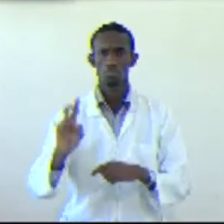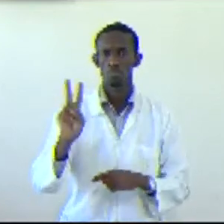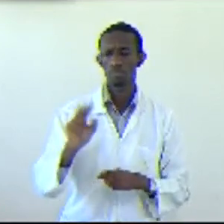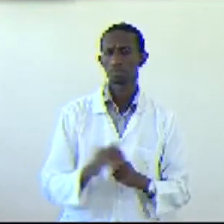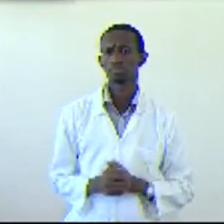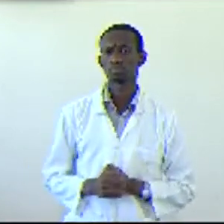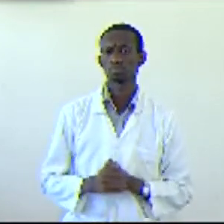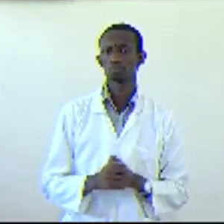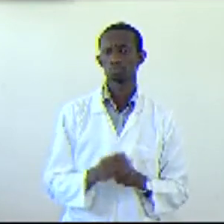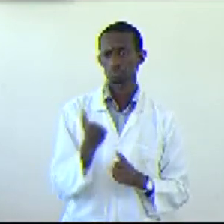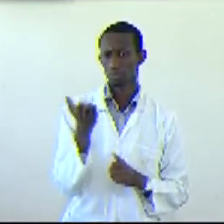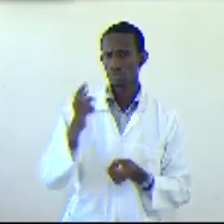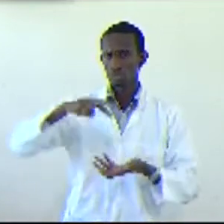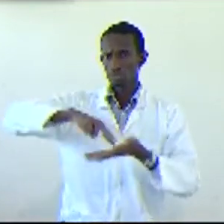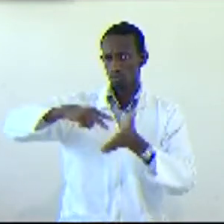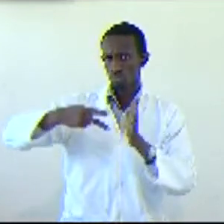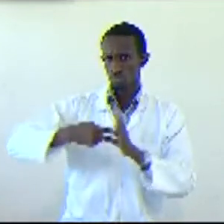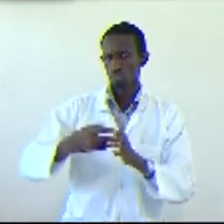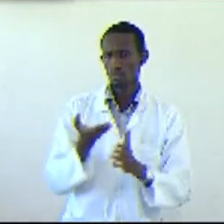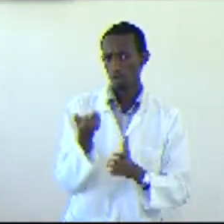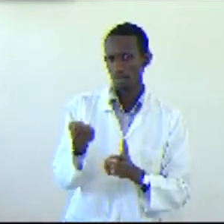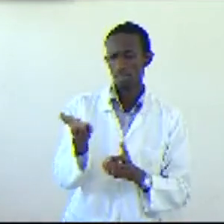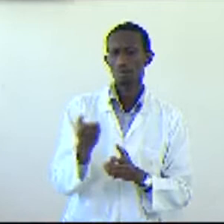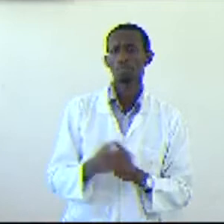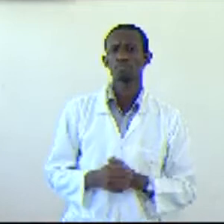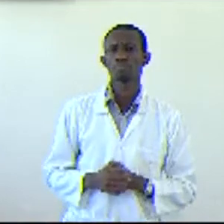here. So it means that here we have a velocity,